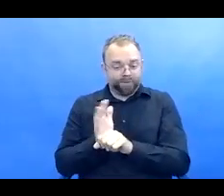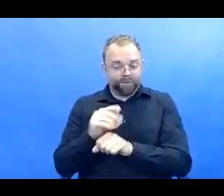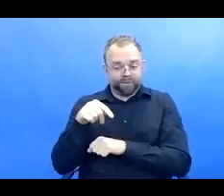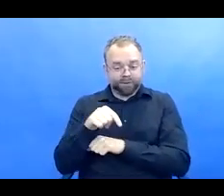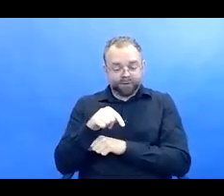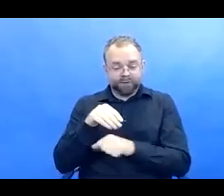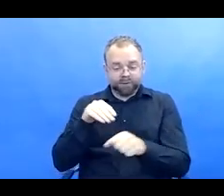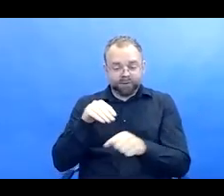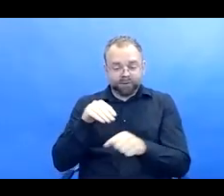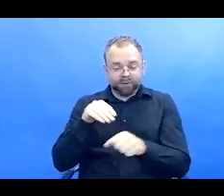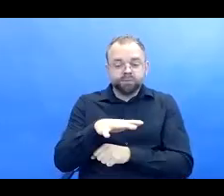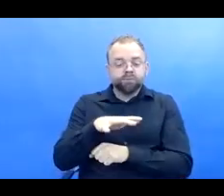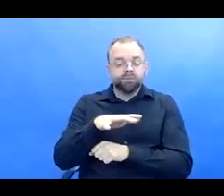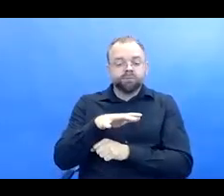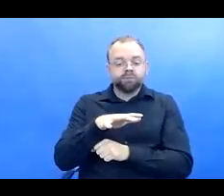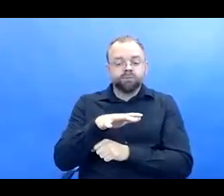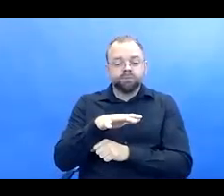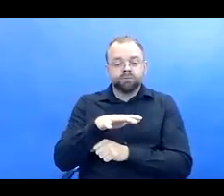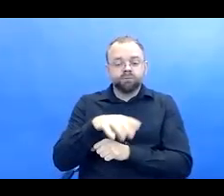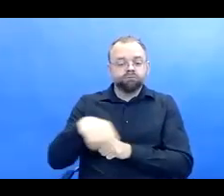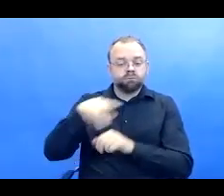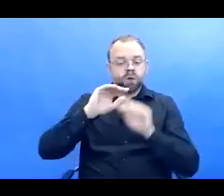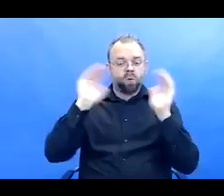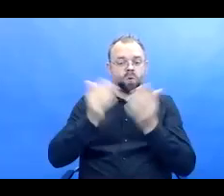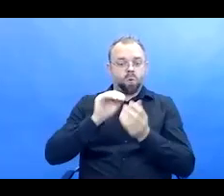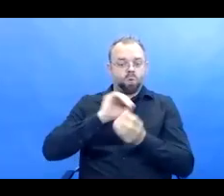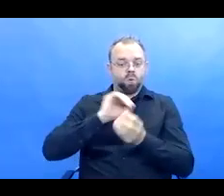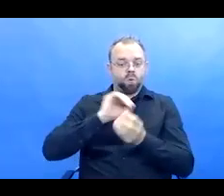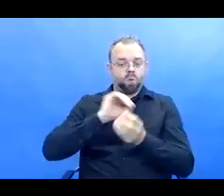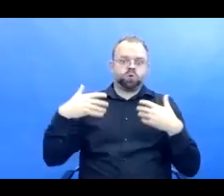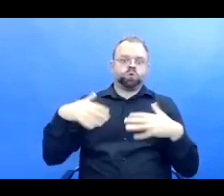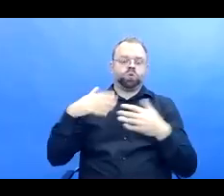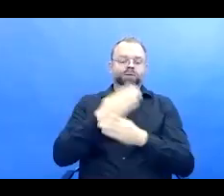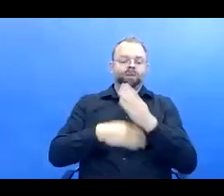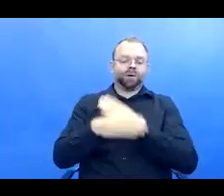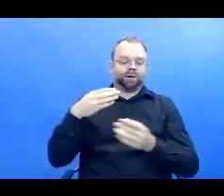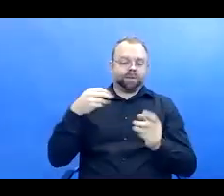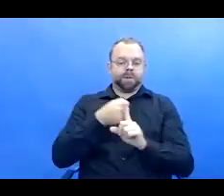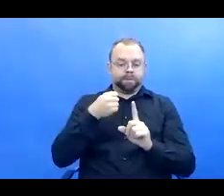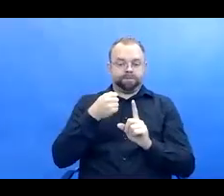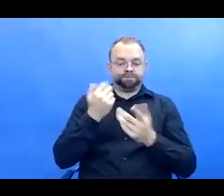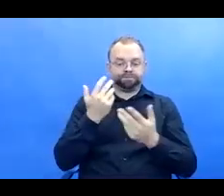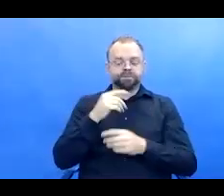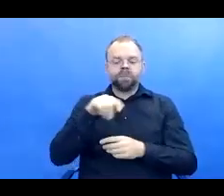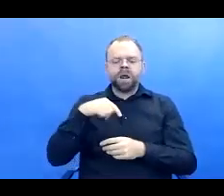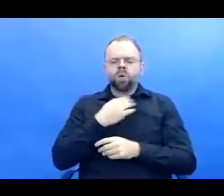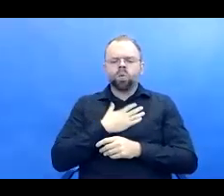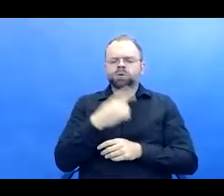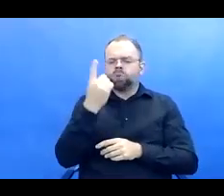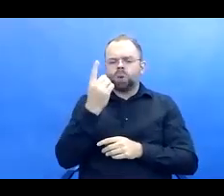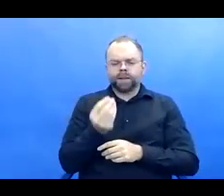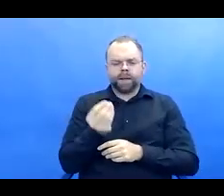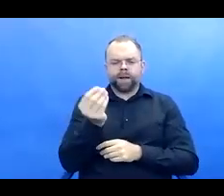you is a global initiative that was put forward by the members of PRBD a few months ago